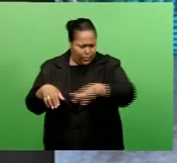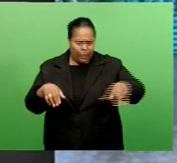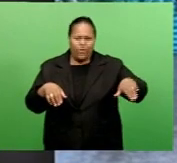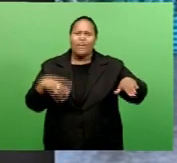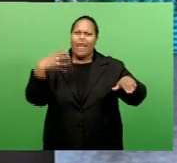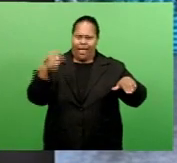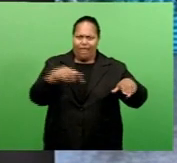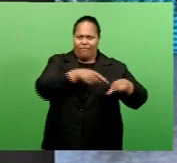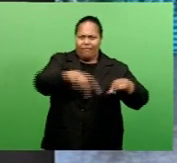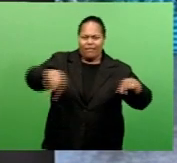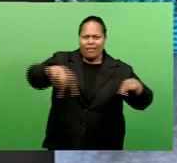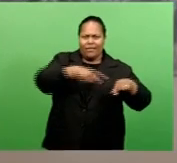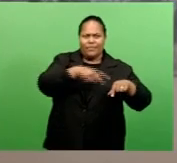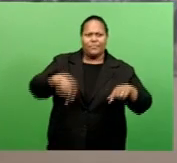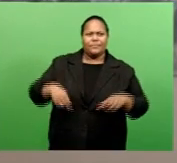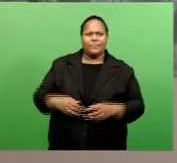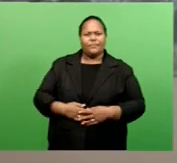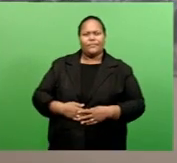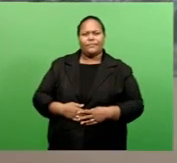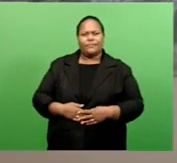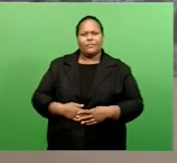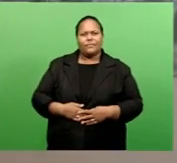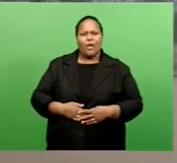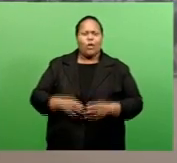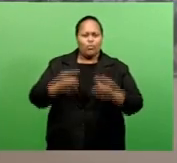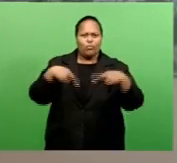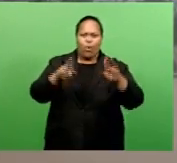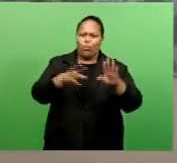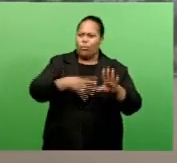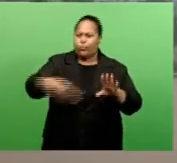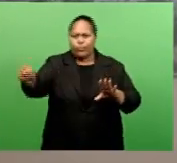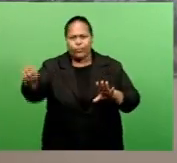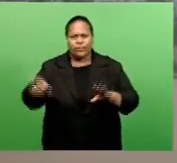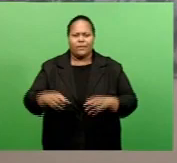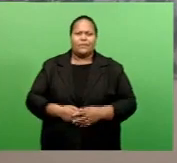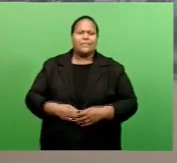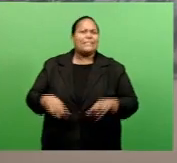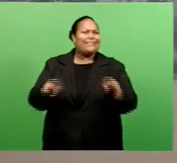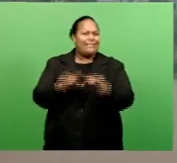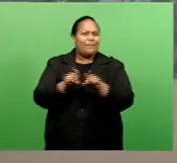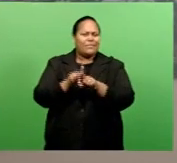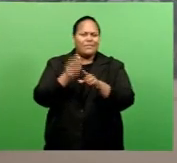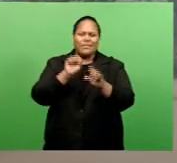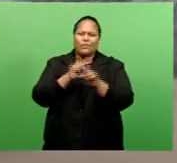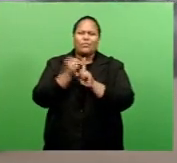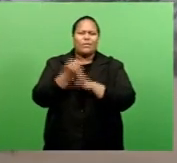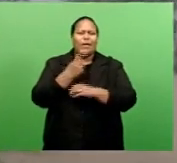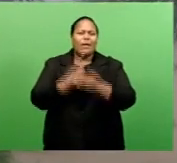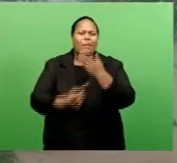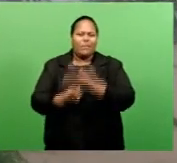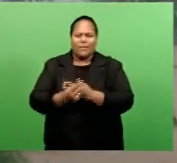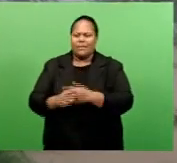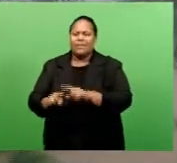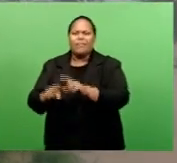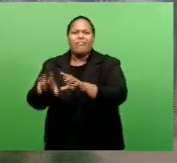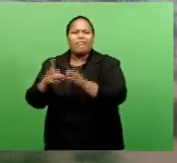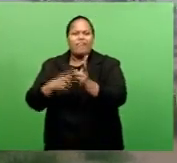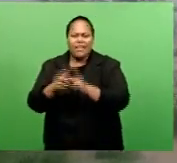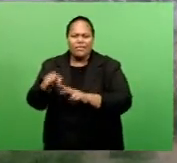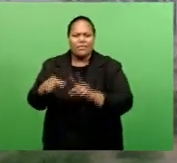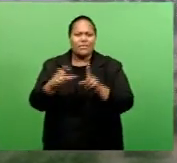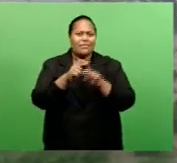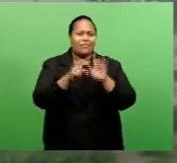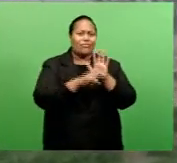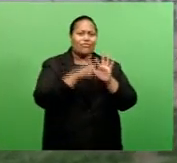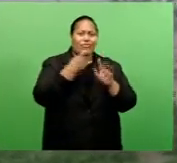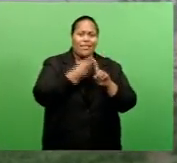has been swept away. The same situation was seen in Reketi as houses and roads were underwater. Reketi resident Ravinesh